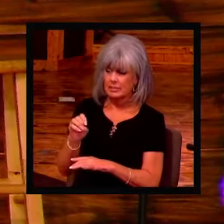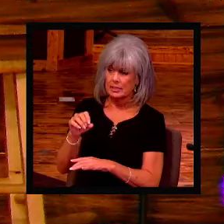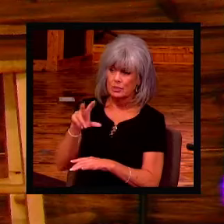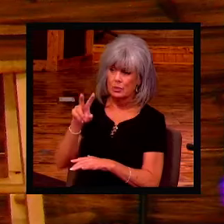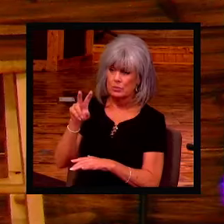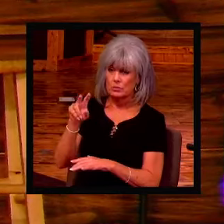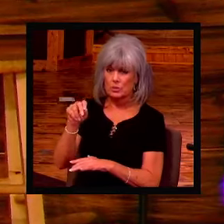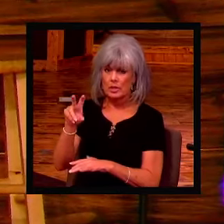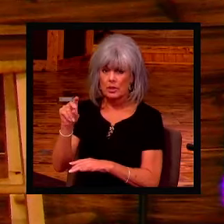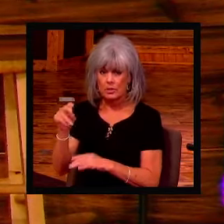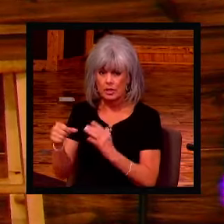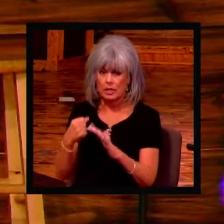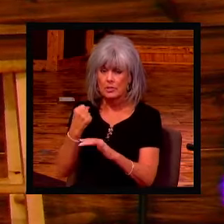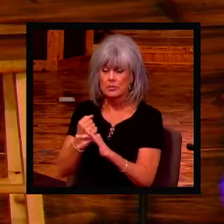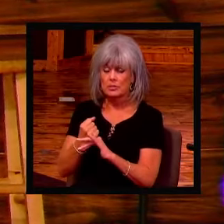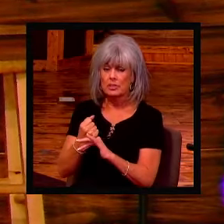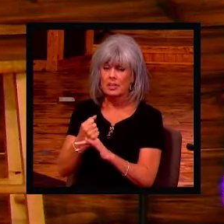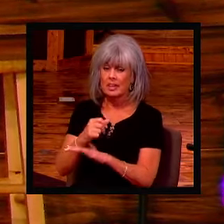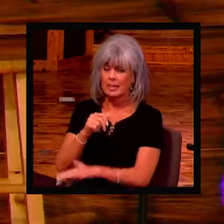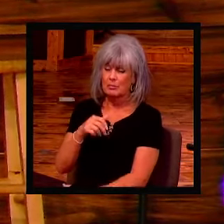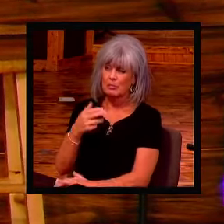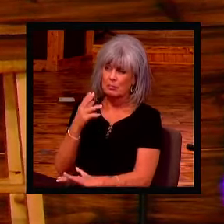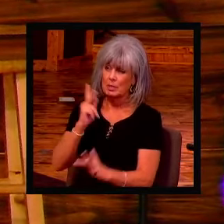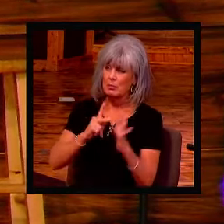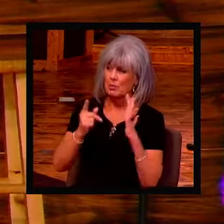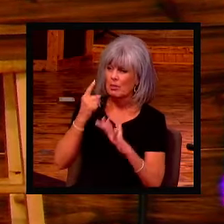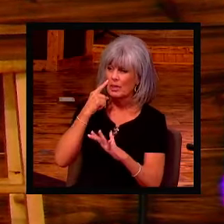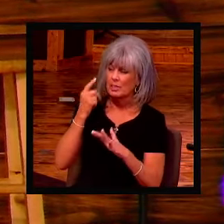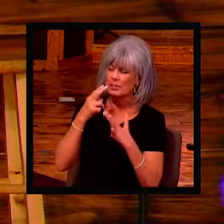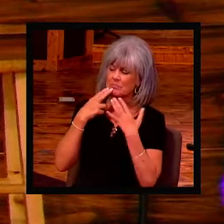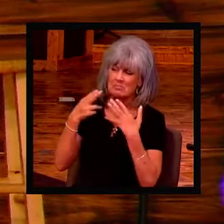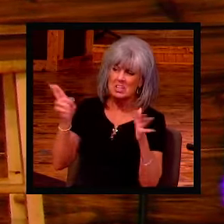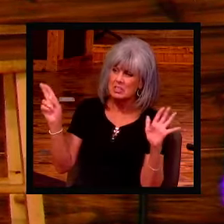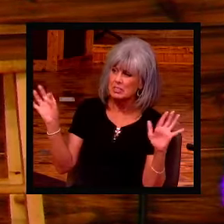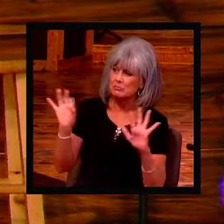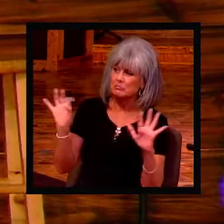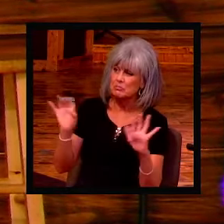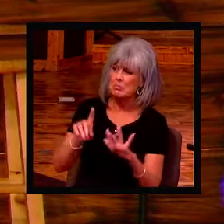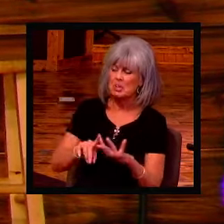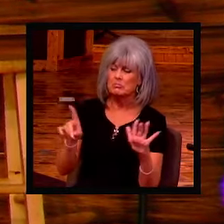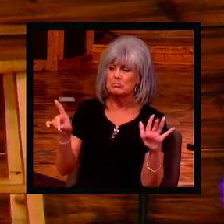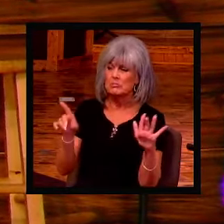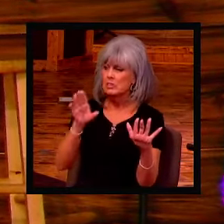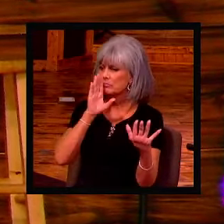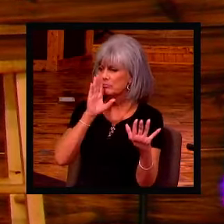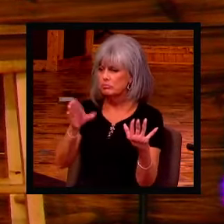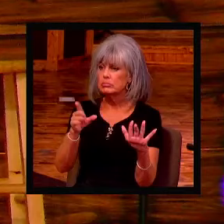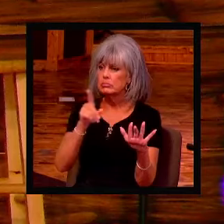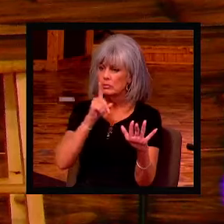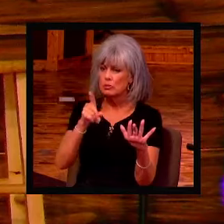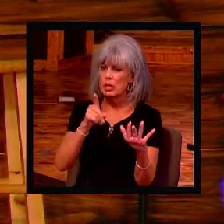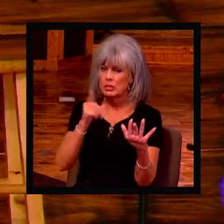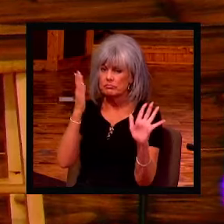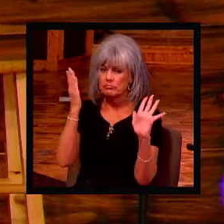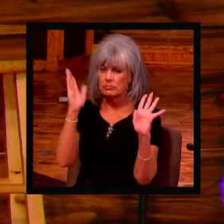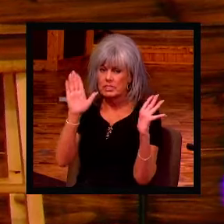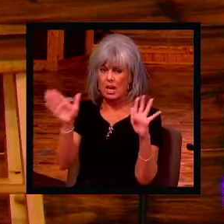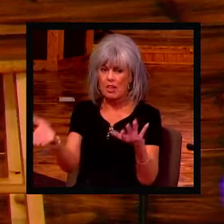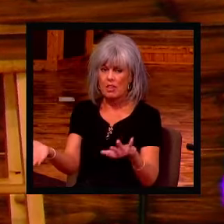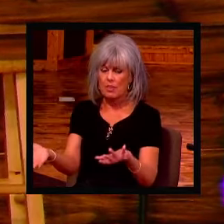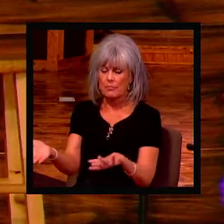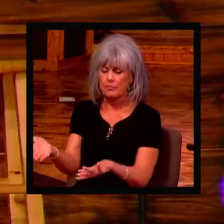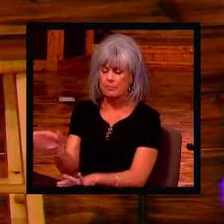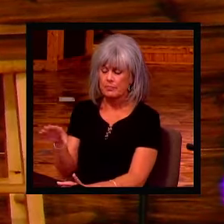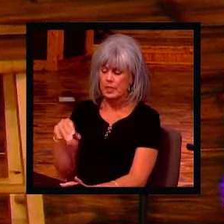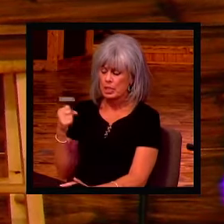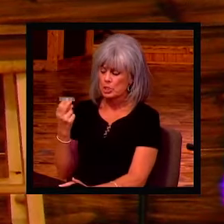and innocent, but it is straight up death. It is straight up death. Speaking of that, Shelly was